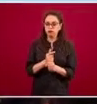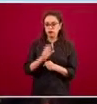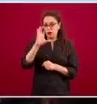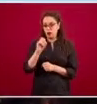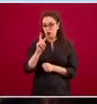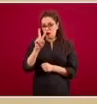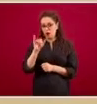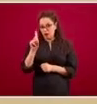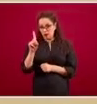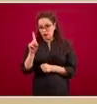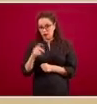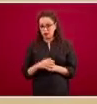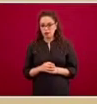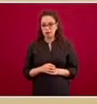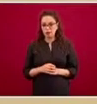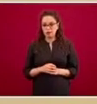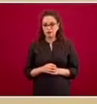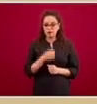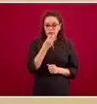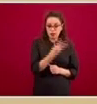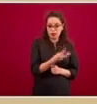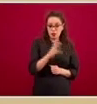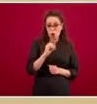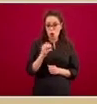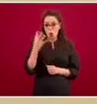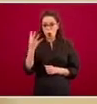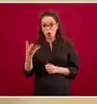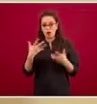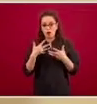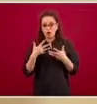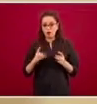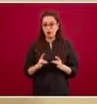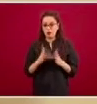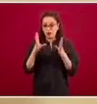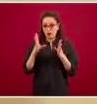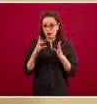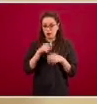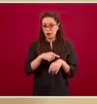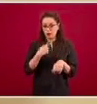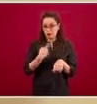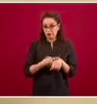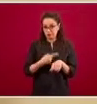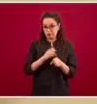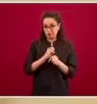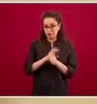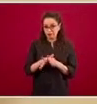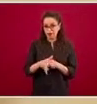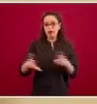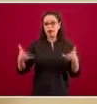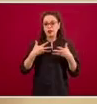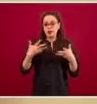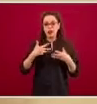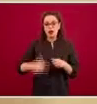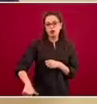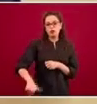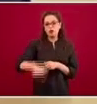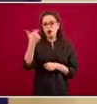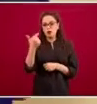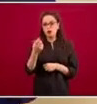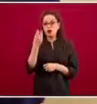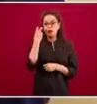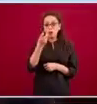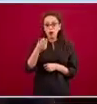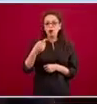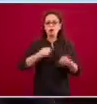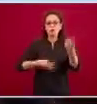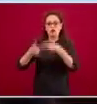and that was the day that we identified that we jumped from 3 or 4 newly confirmed